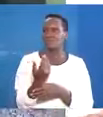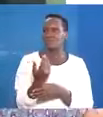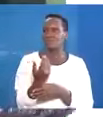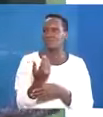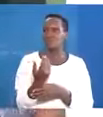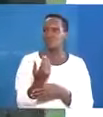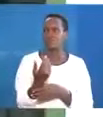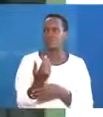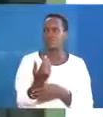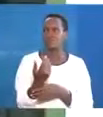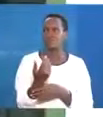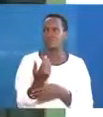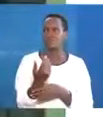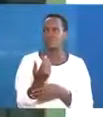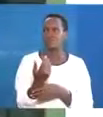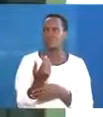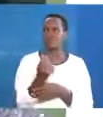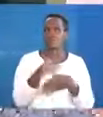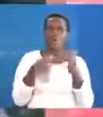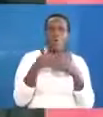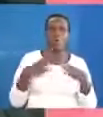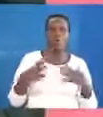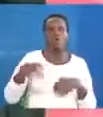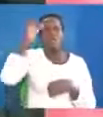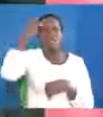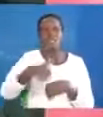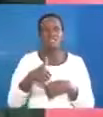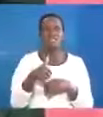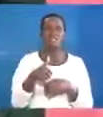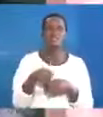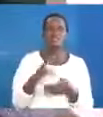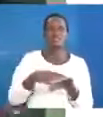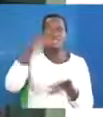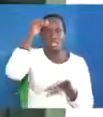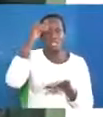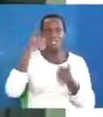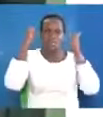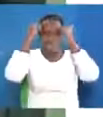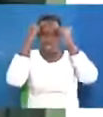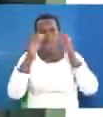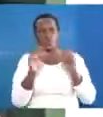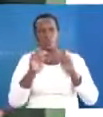You're very intelligent and learned people. You will read through those